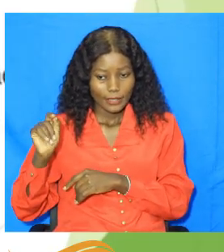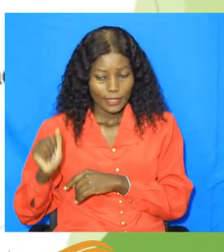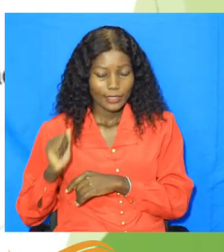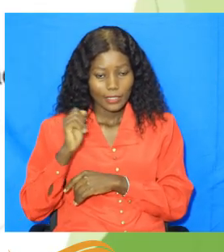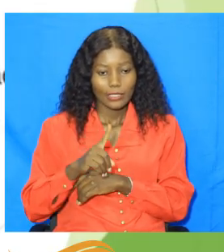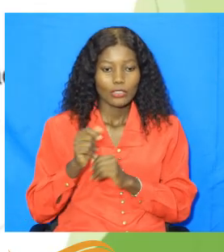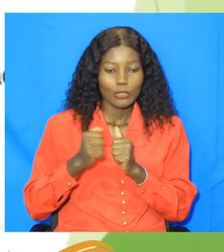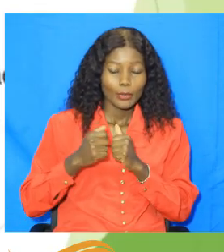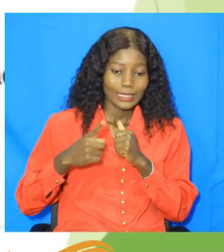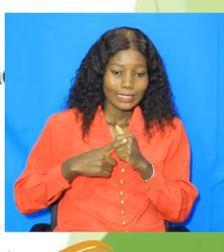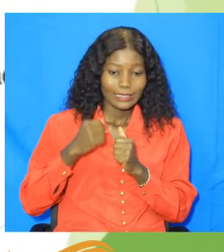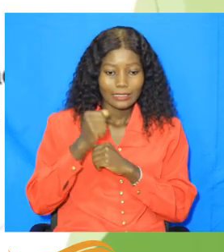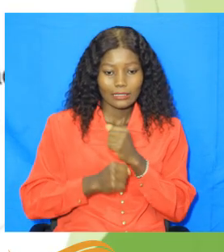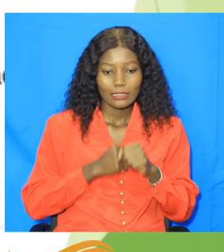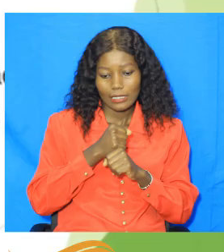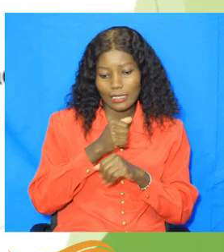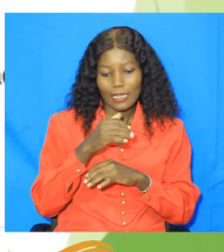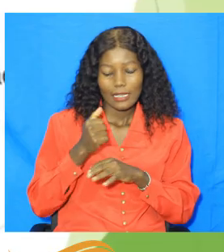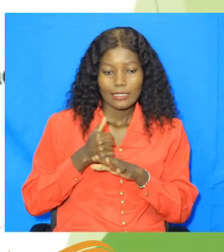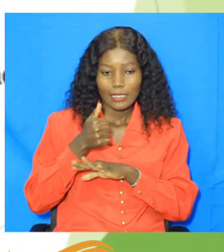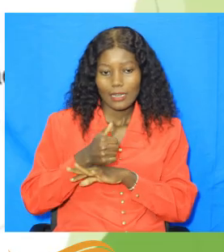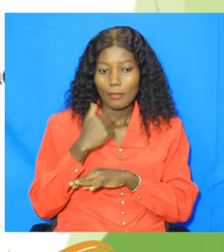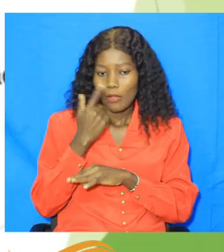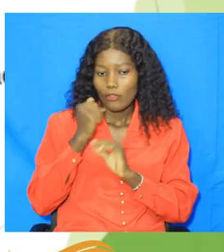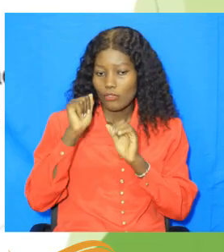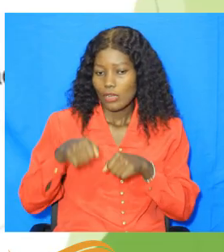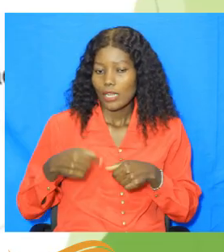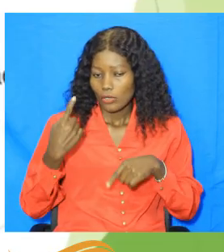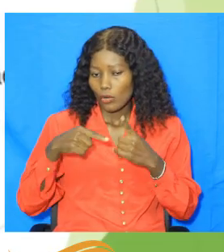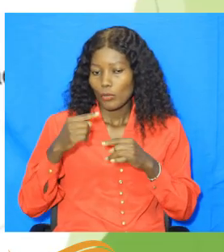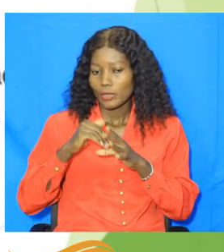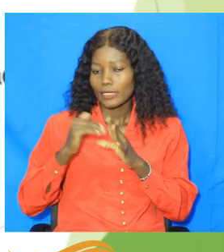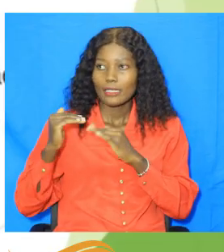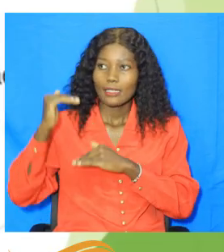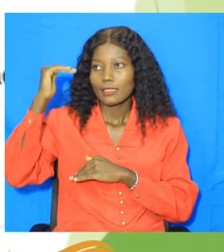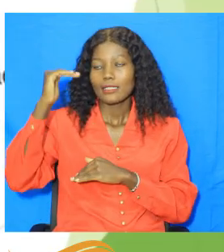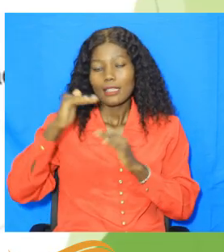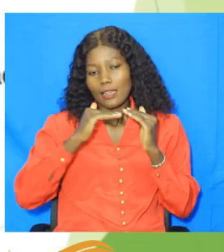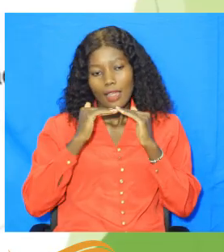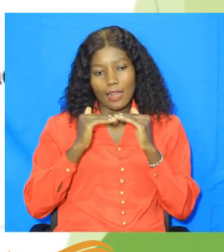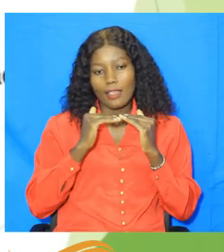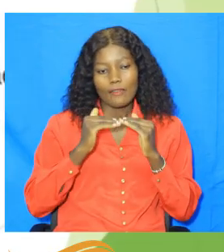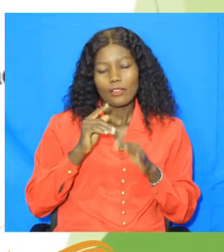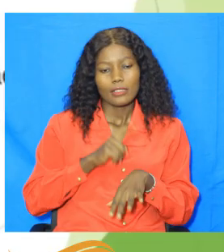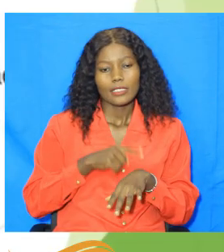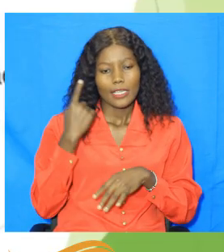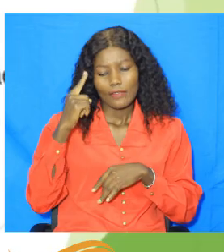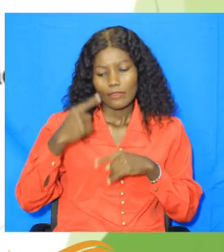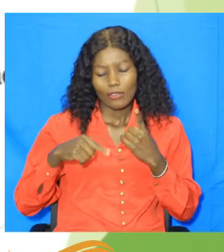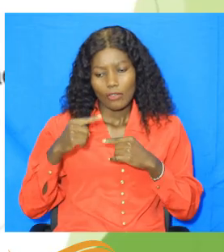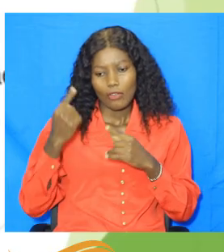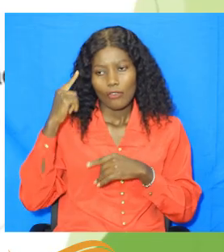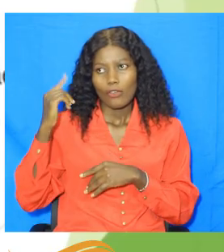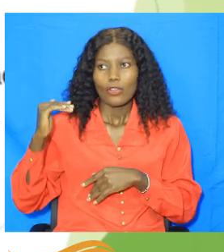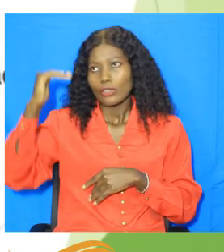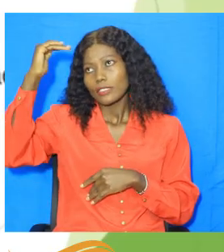above who can compete in the senior level. So the duration of bouts for the senior male and